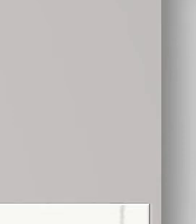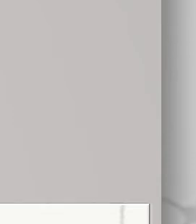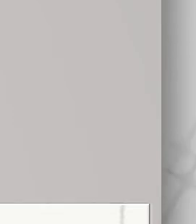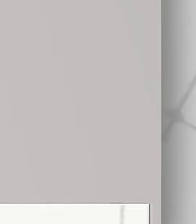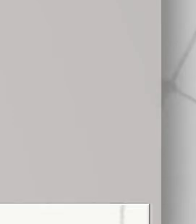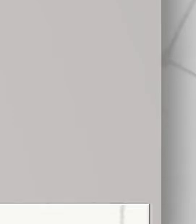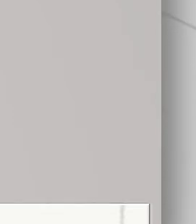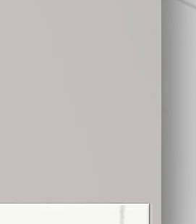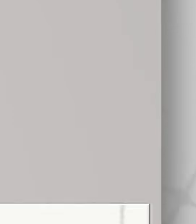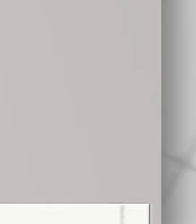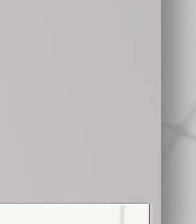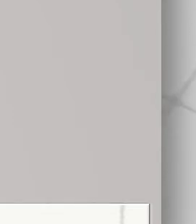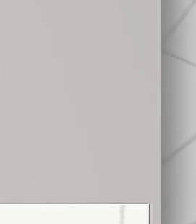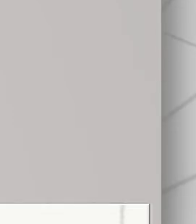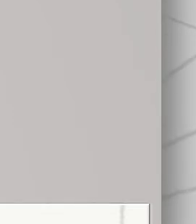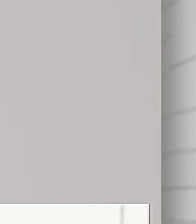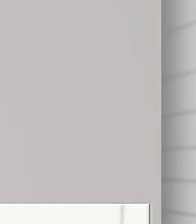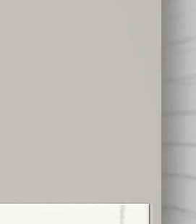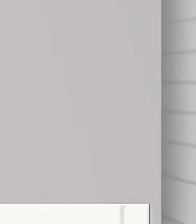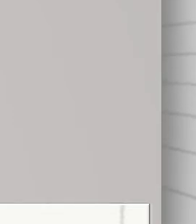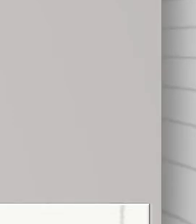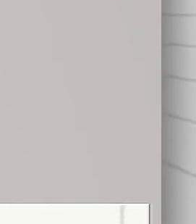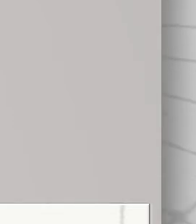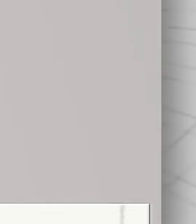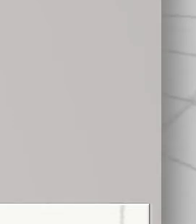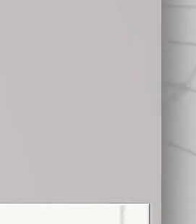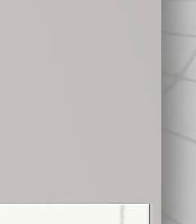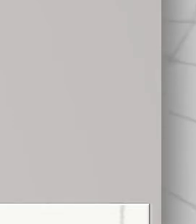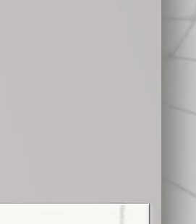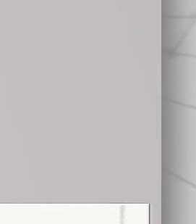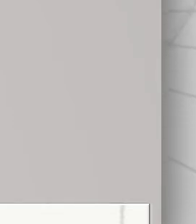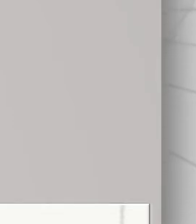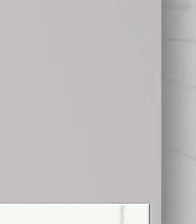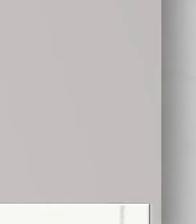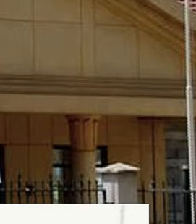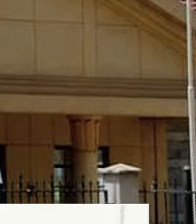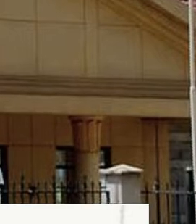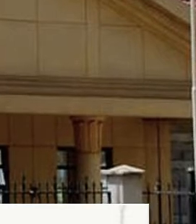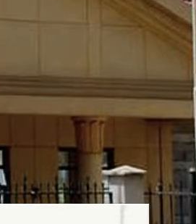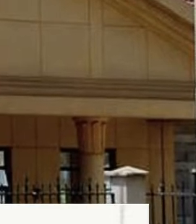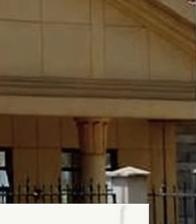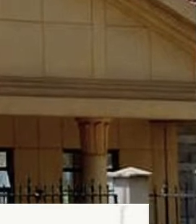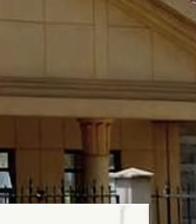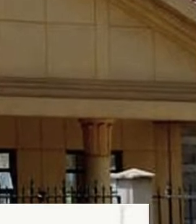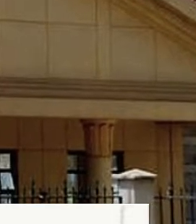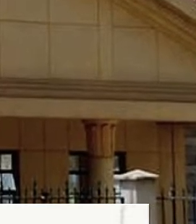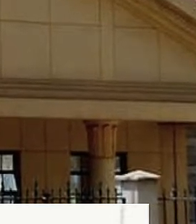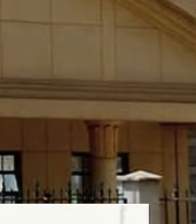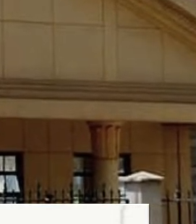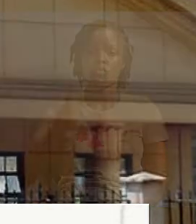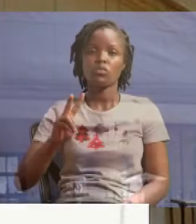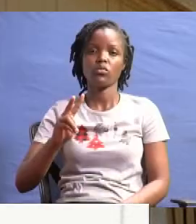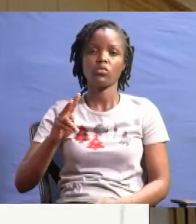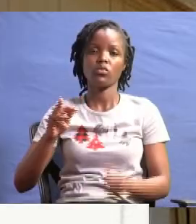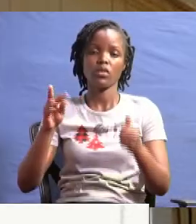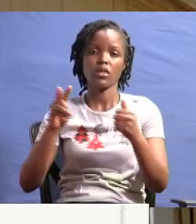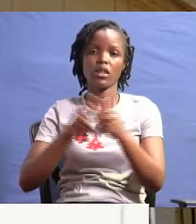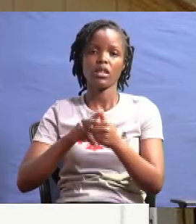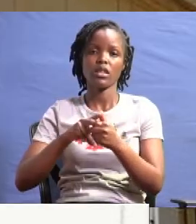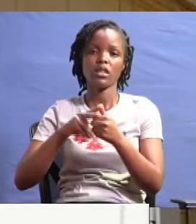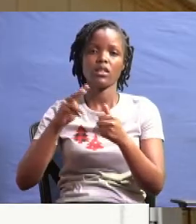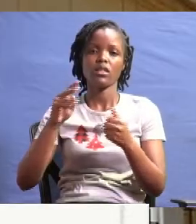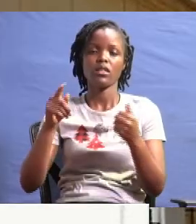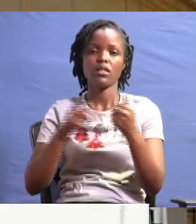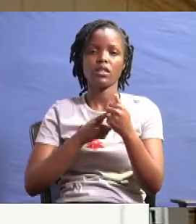failed to pay fines amounting to over 296 million Kenyan shillings. The judgment also includes a 10-year ban